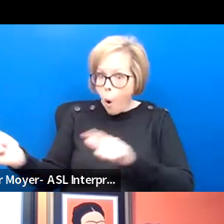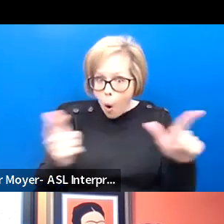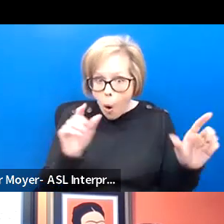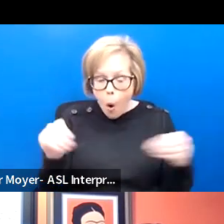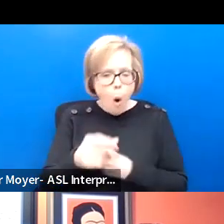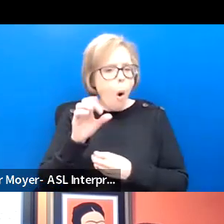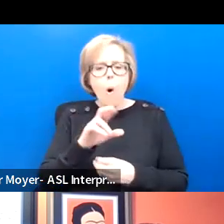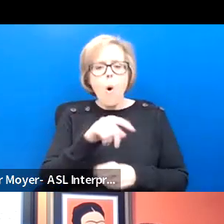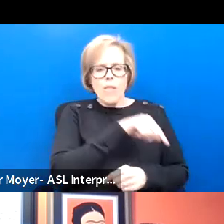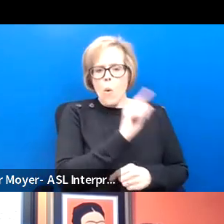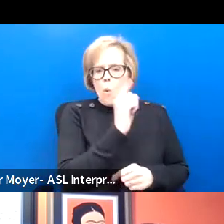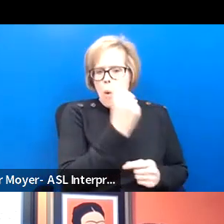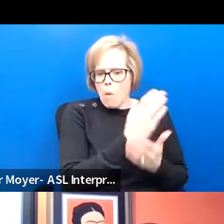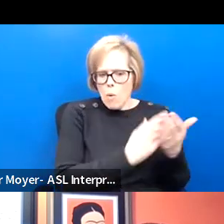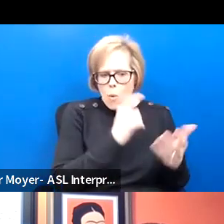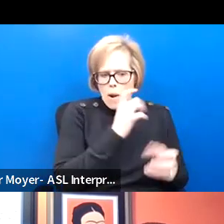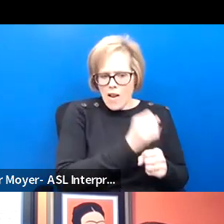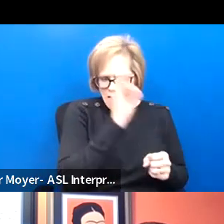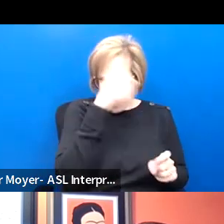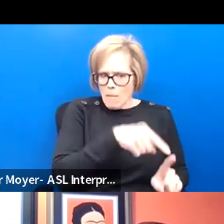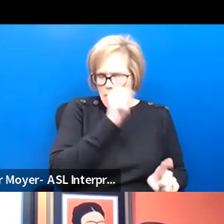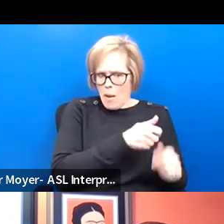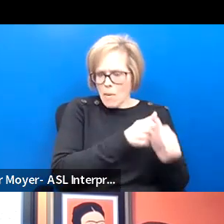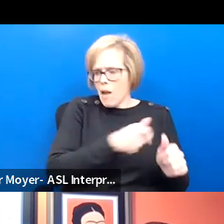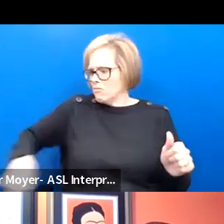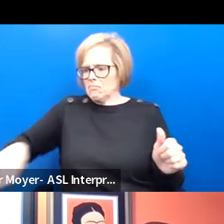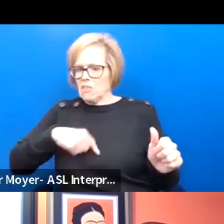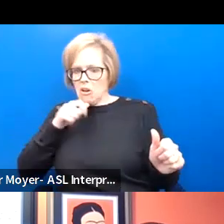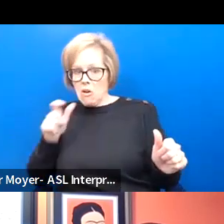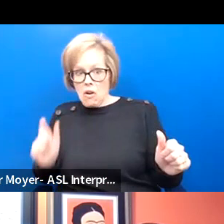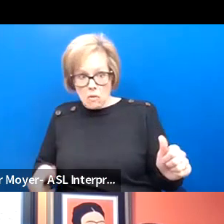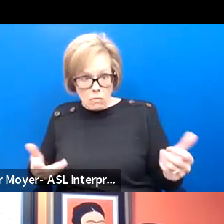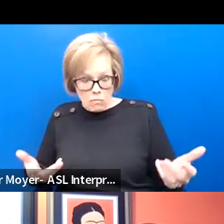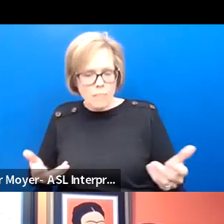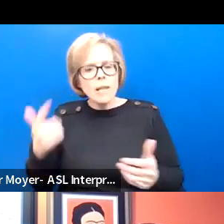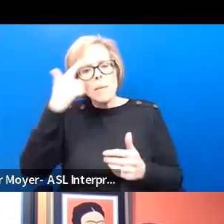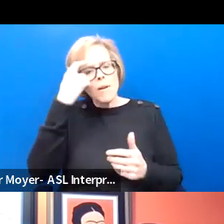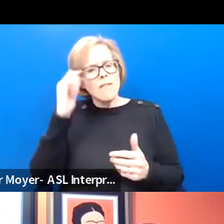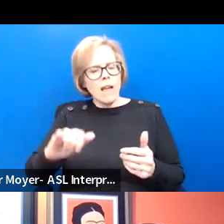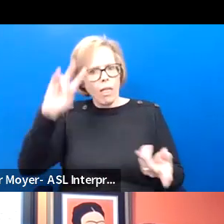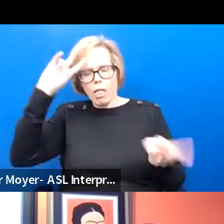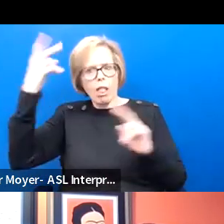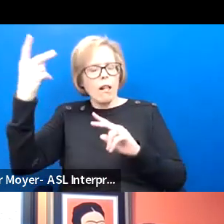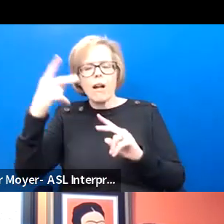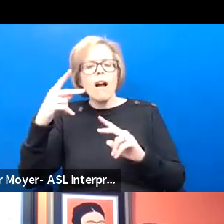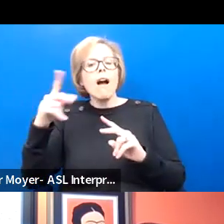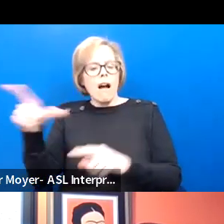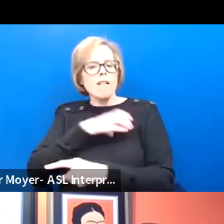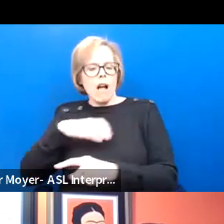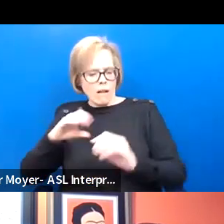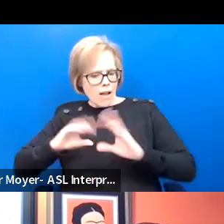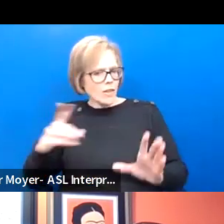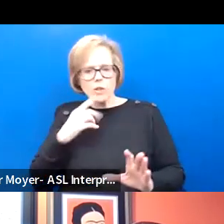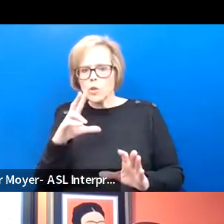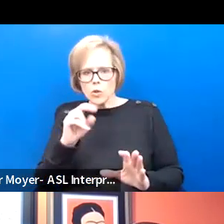or does it just mean that one part that receives the federal financial assistance? And because of that confusion, Congress clarified that it was meant to